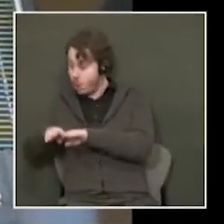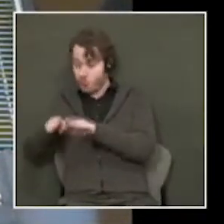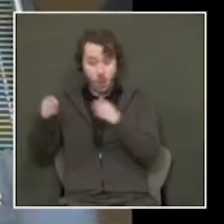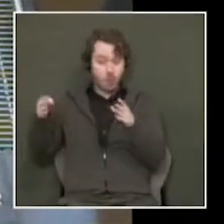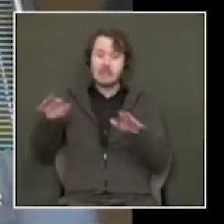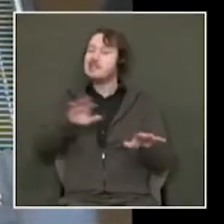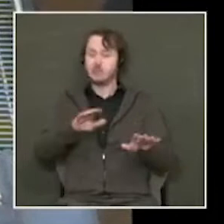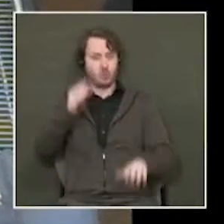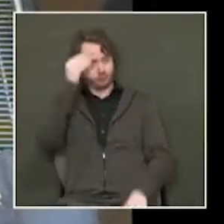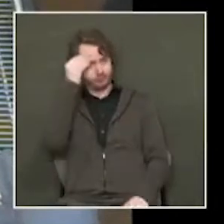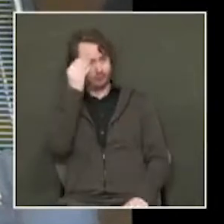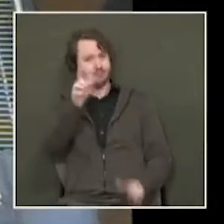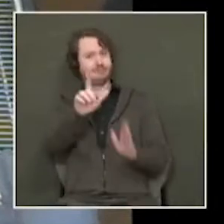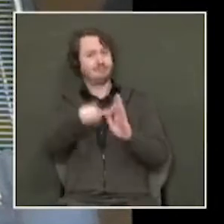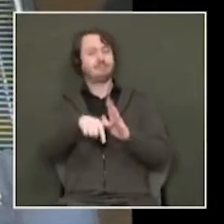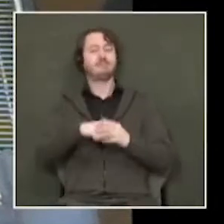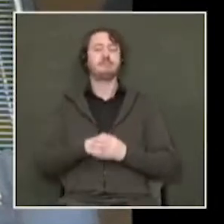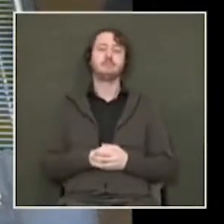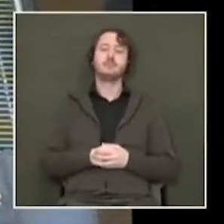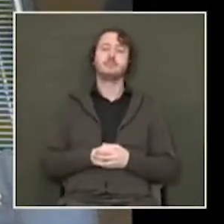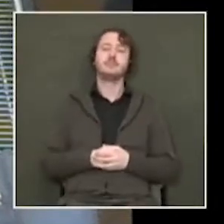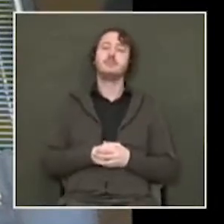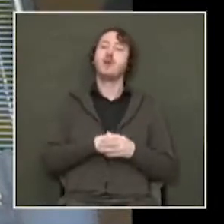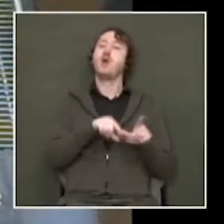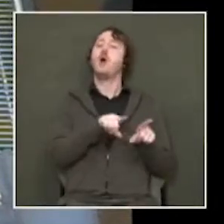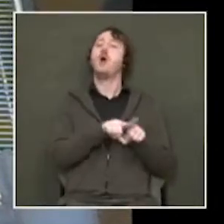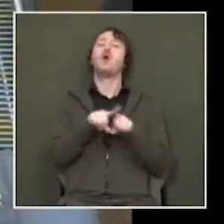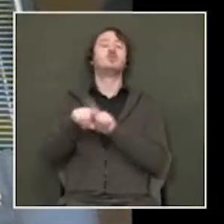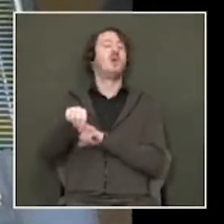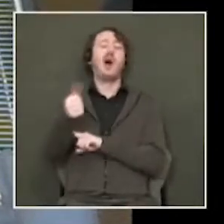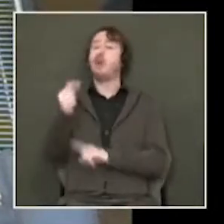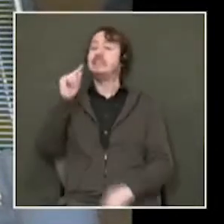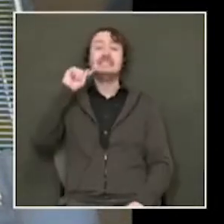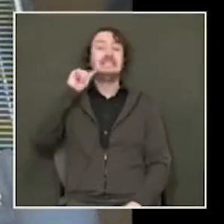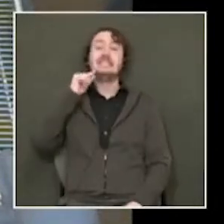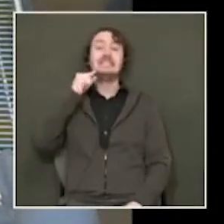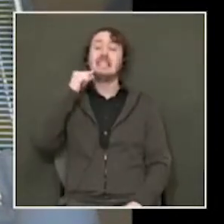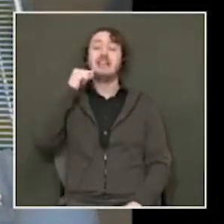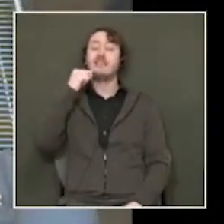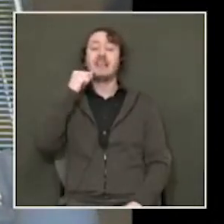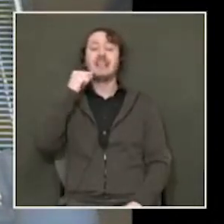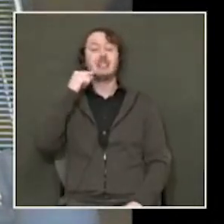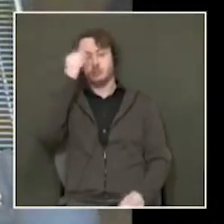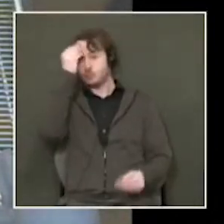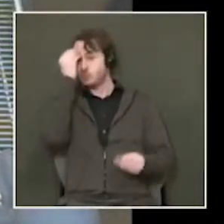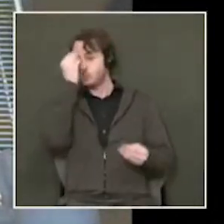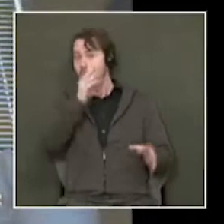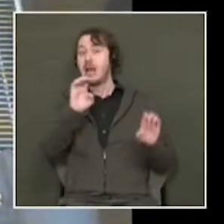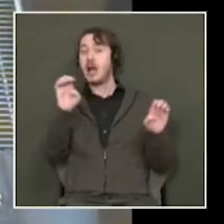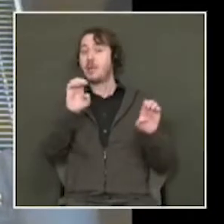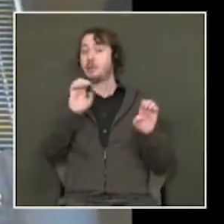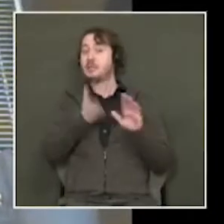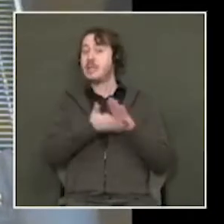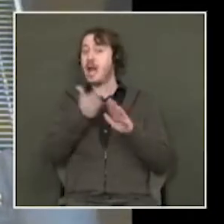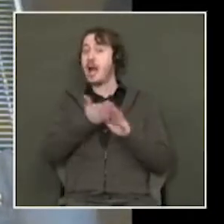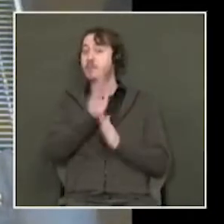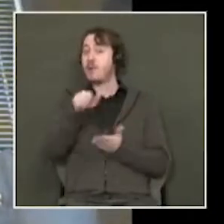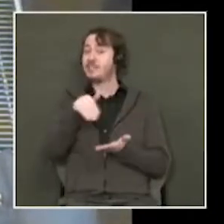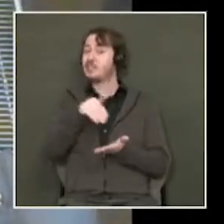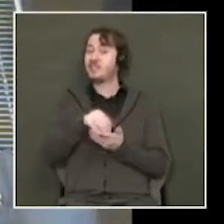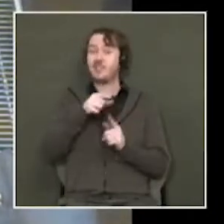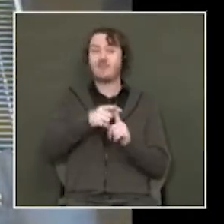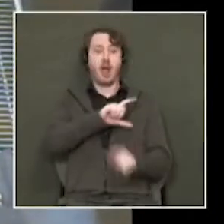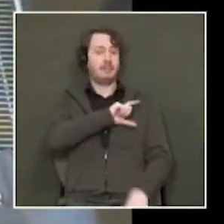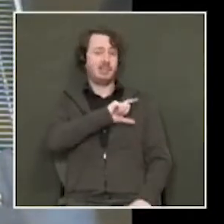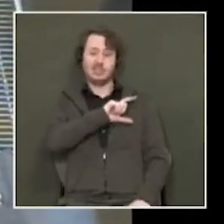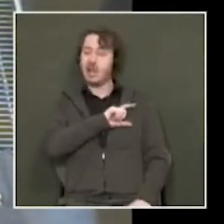needed. Additionally, nothing significant reported to the Emergency Operations Center from the Sheriff's Office in regards to